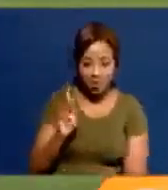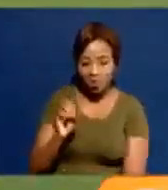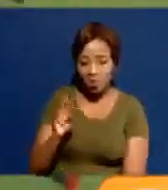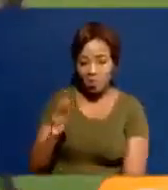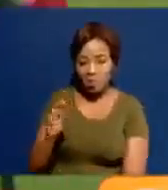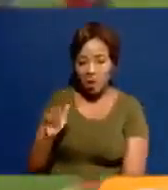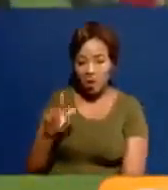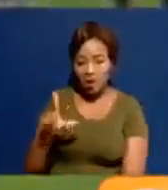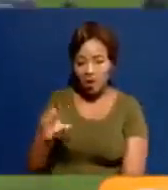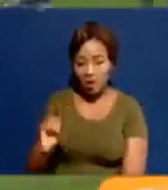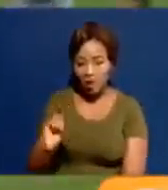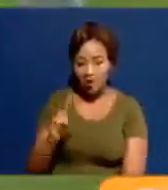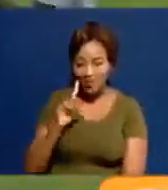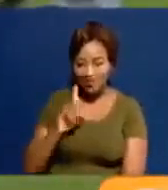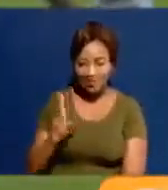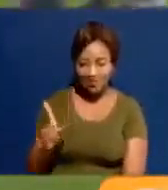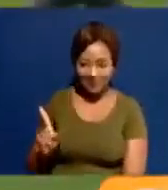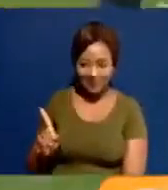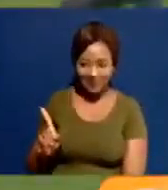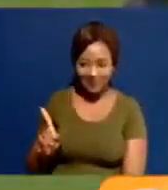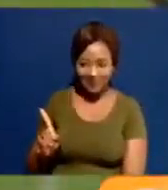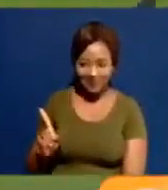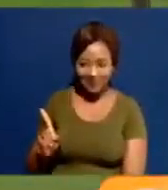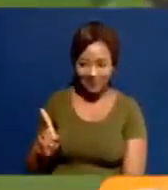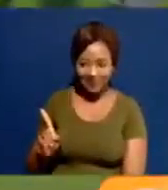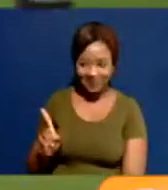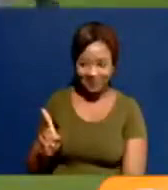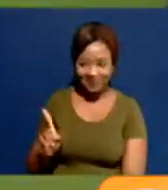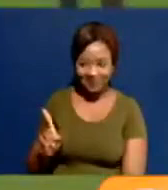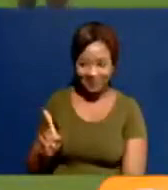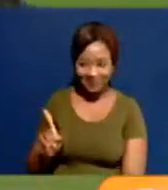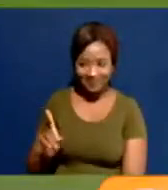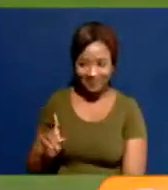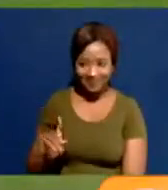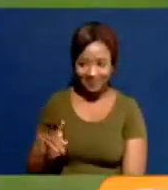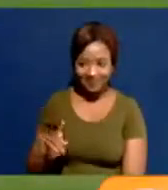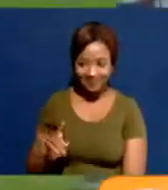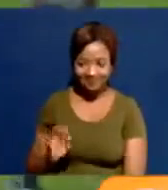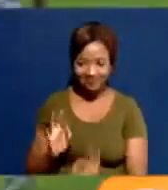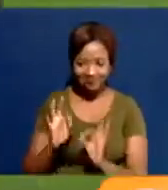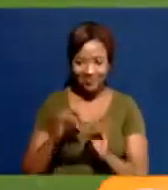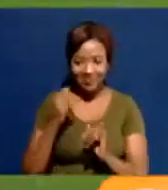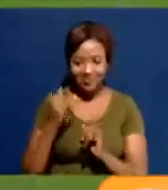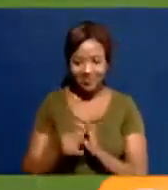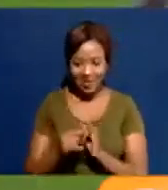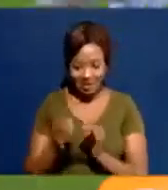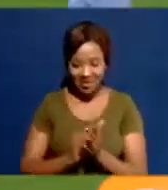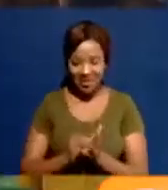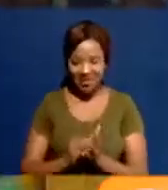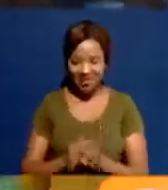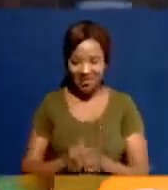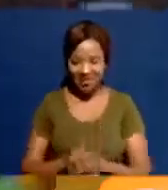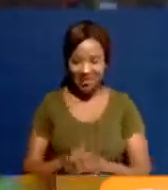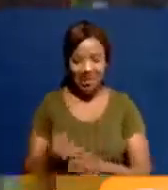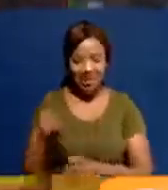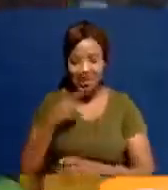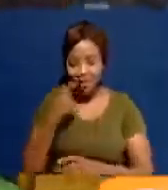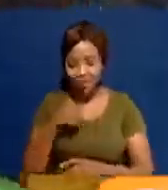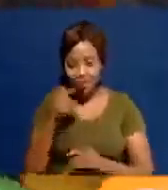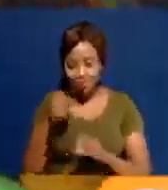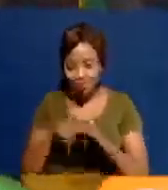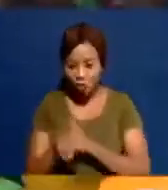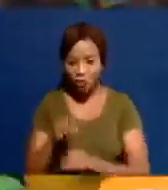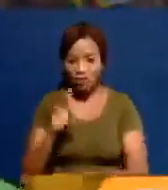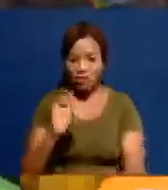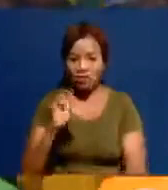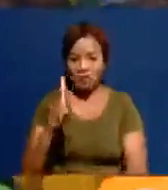through several tackles, and now Sigauke is not going to be denied his double. Edward Sigauke, clearly, that is a